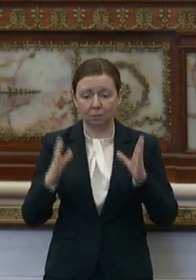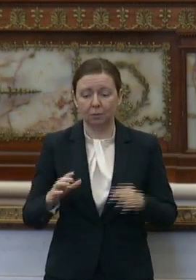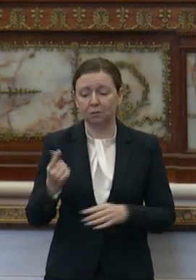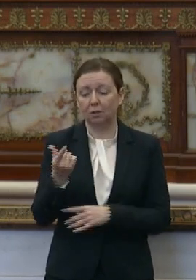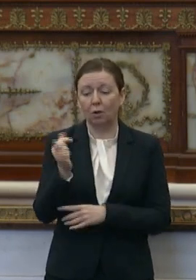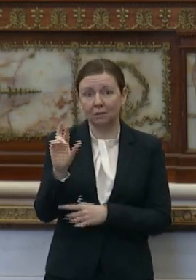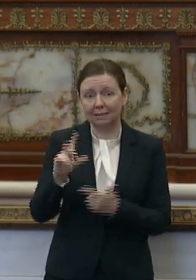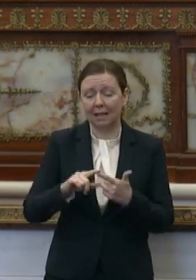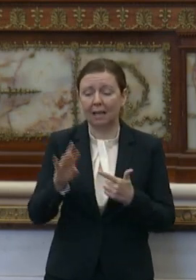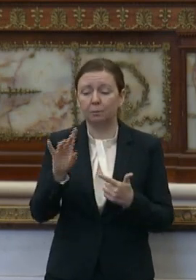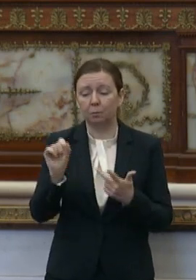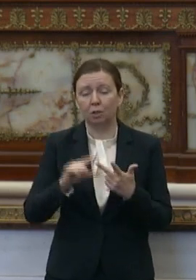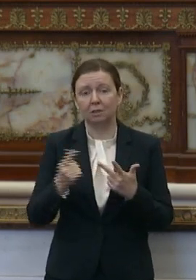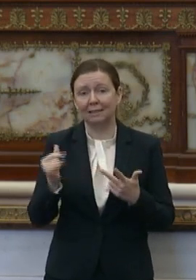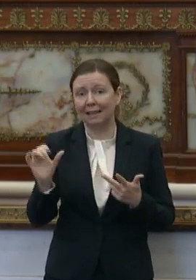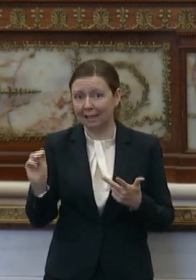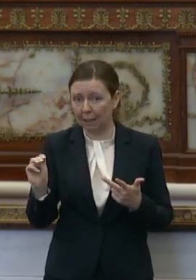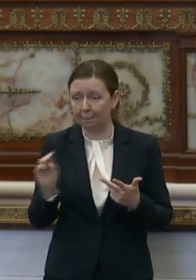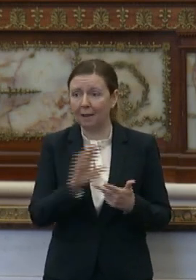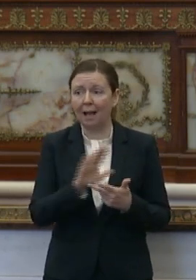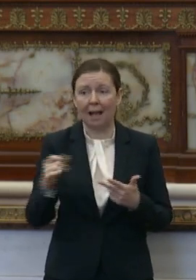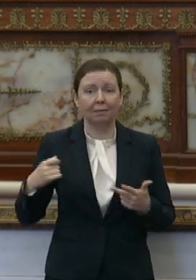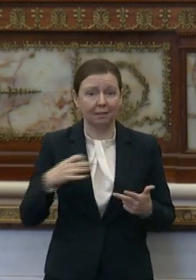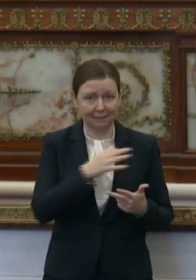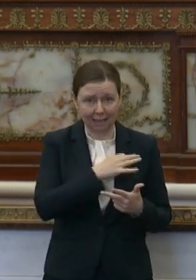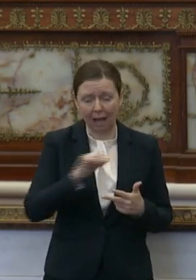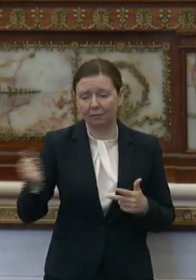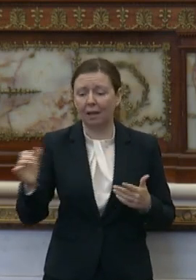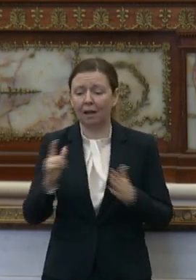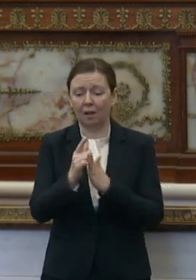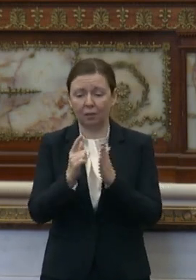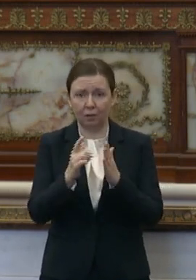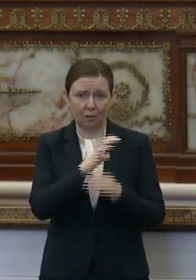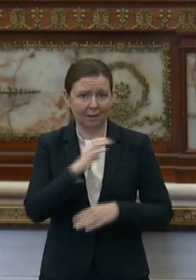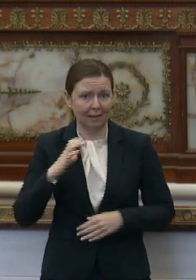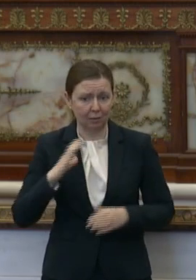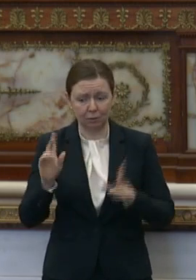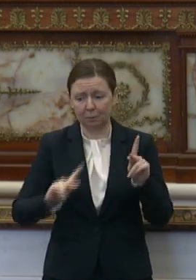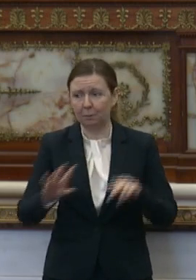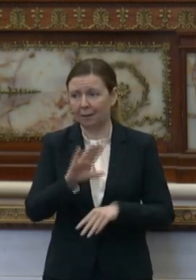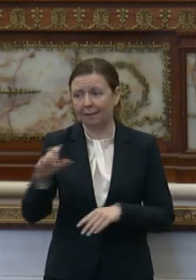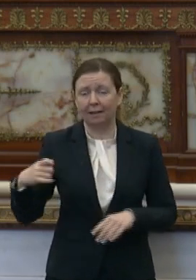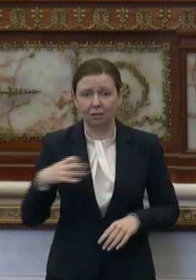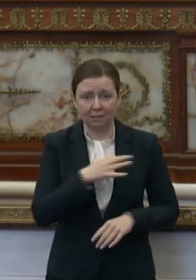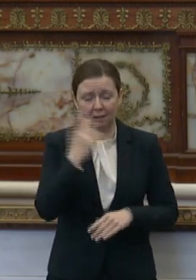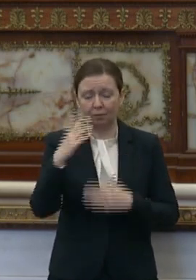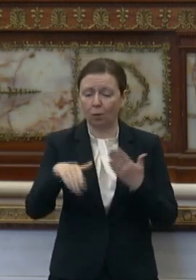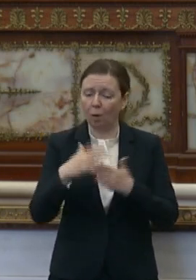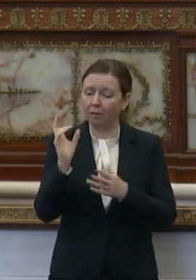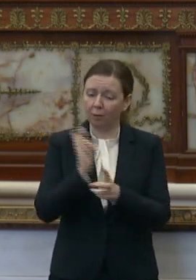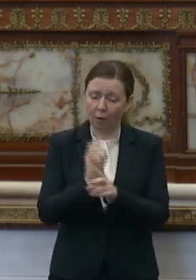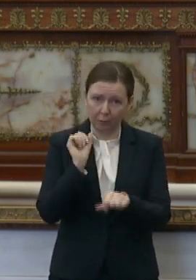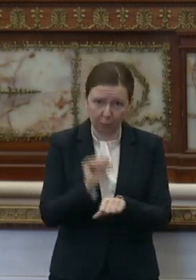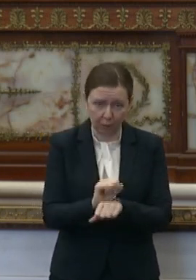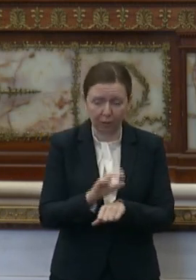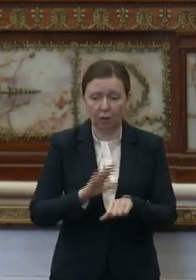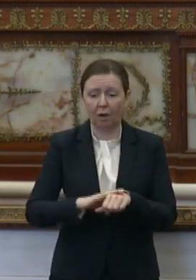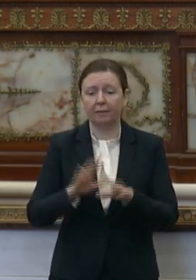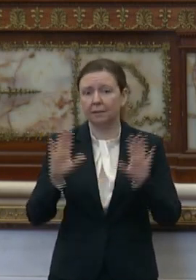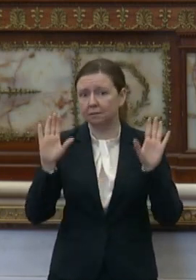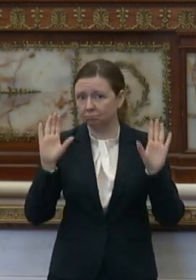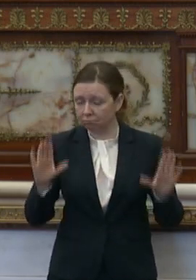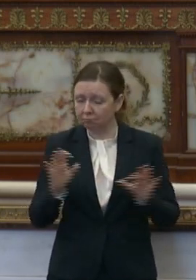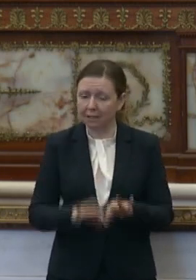Gauthier, Brooks, and Gim, and their staff, and other councilpersons and their staff for all their hard work on these